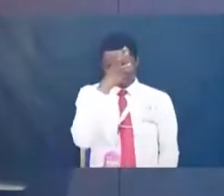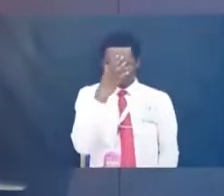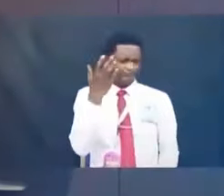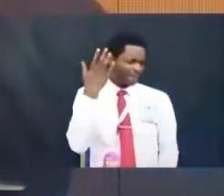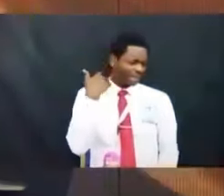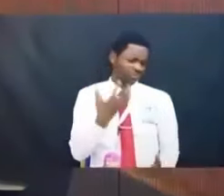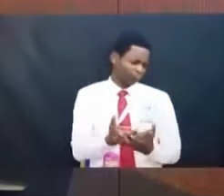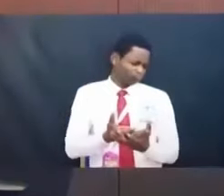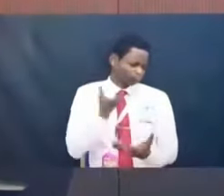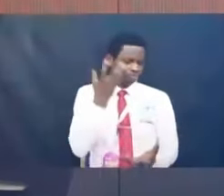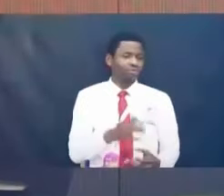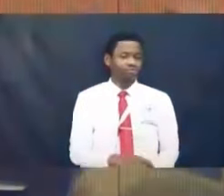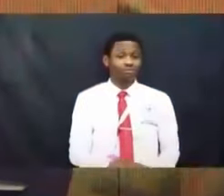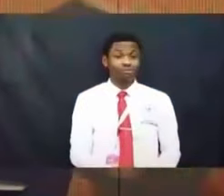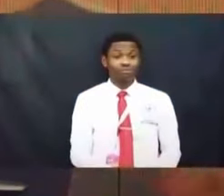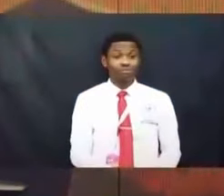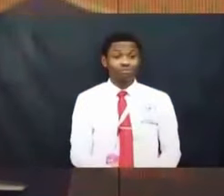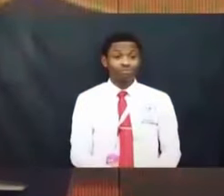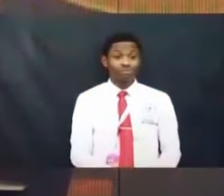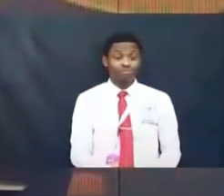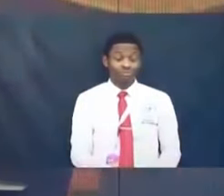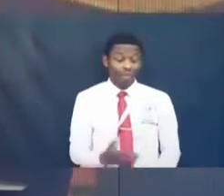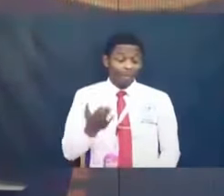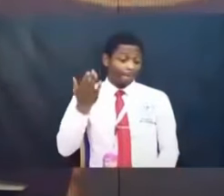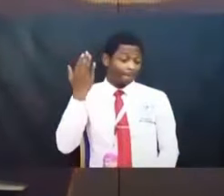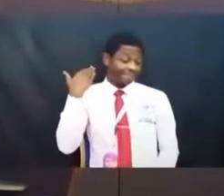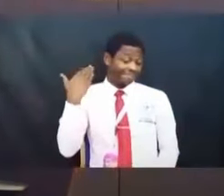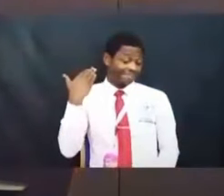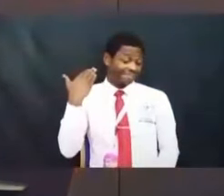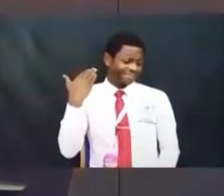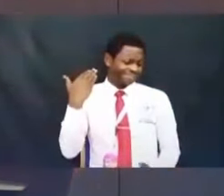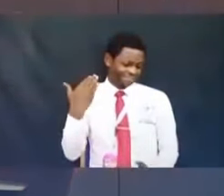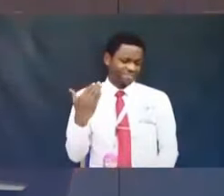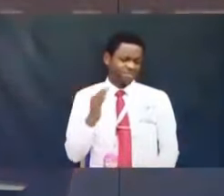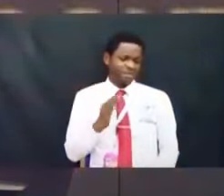And those days, even his nephews,